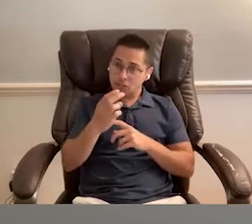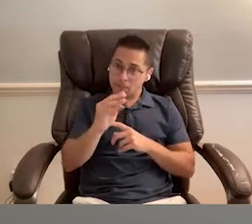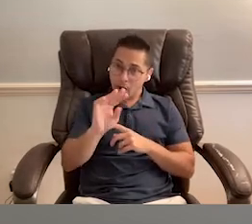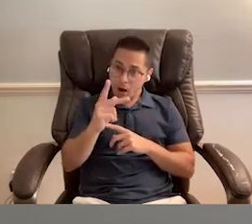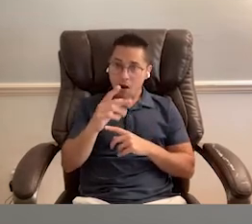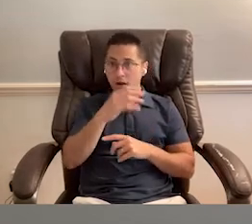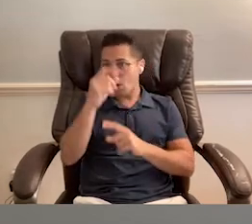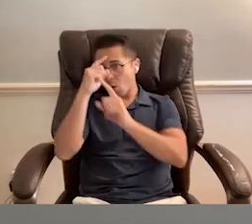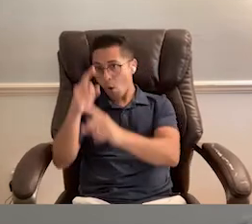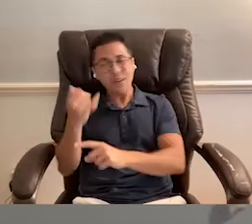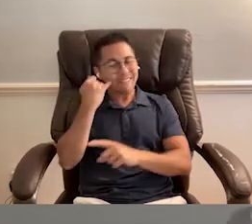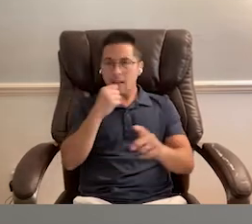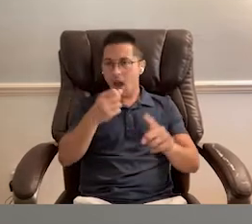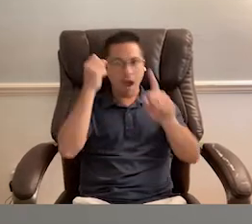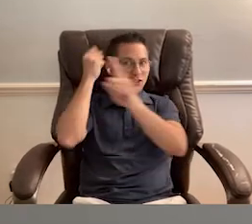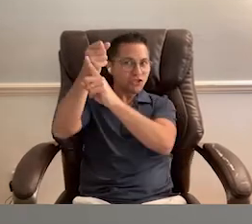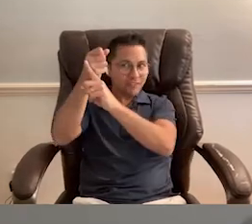they're not achieving, or if they're too